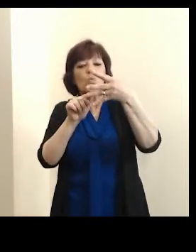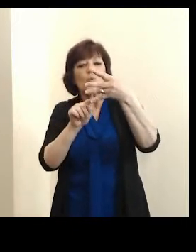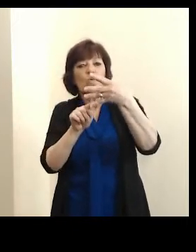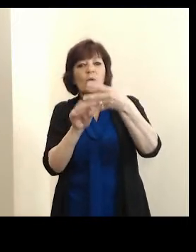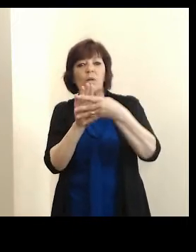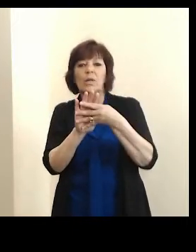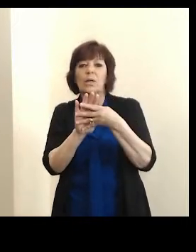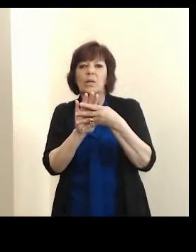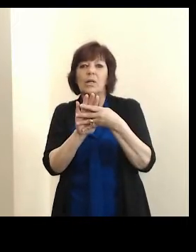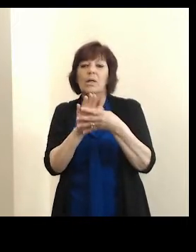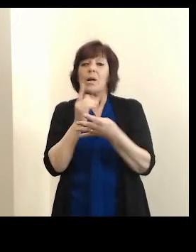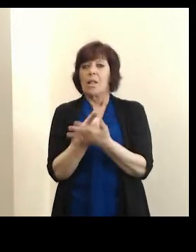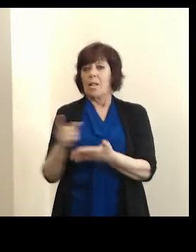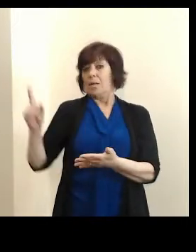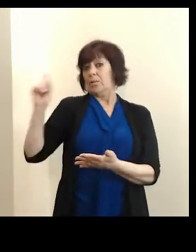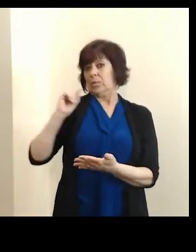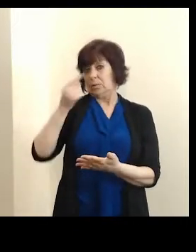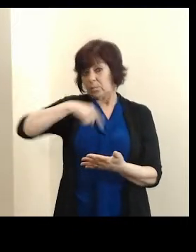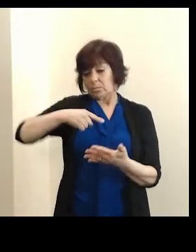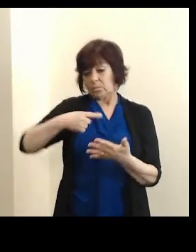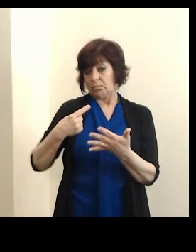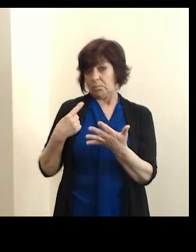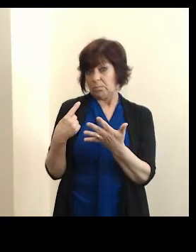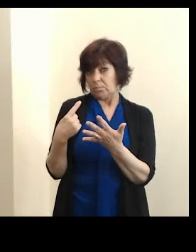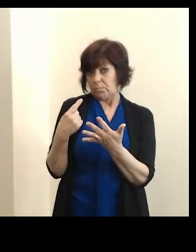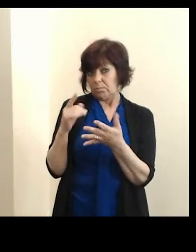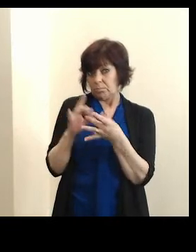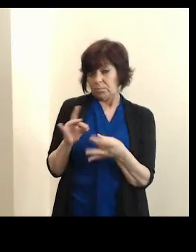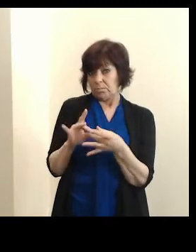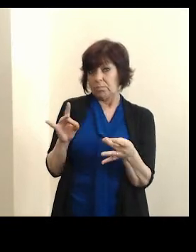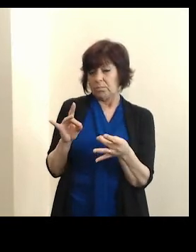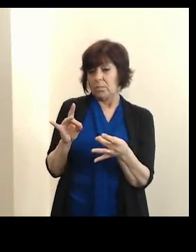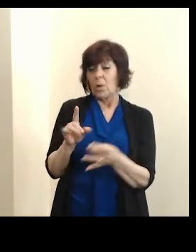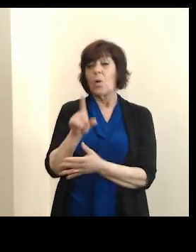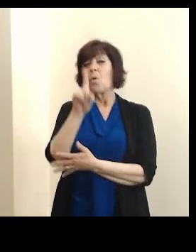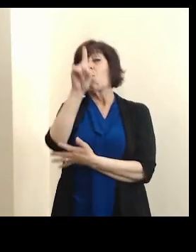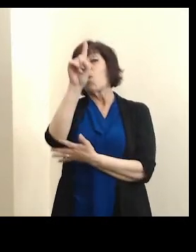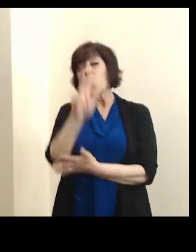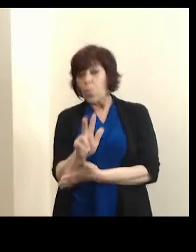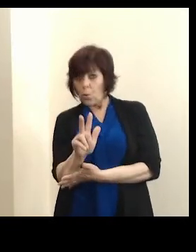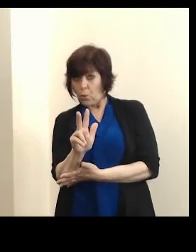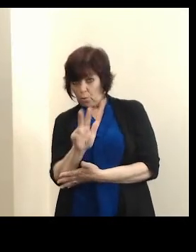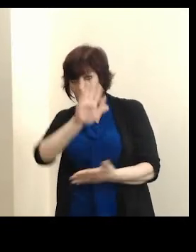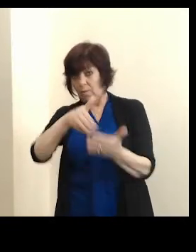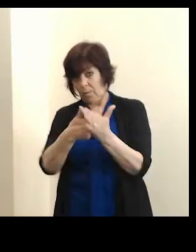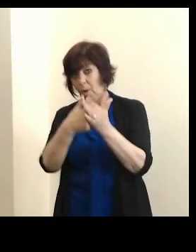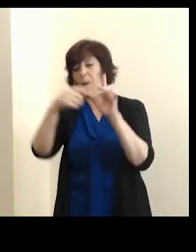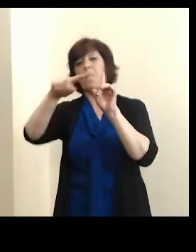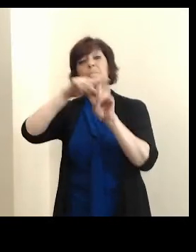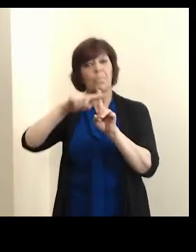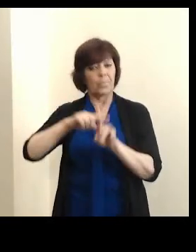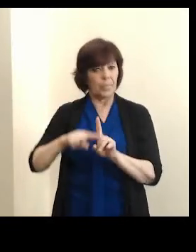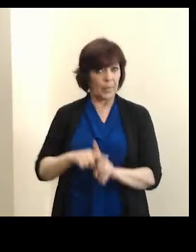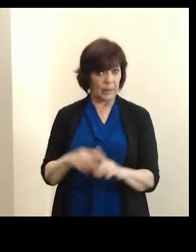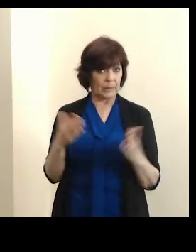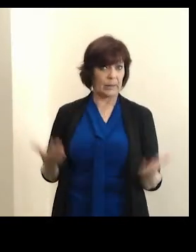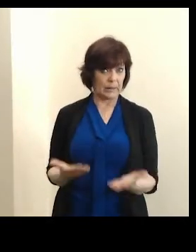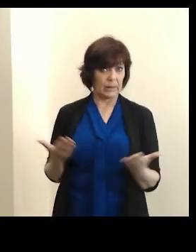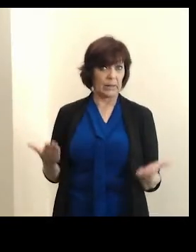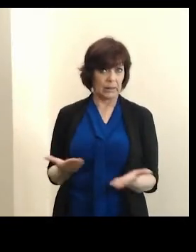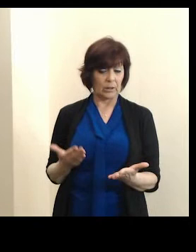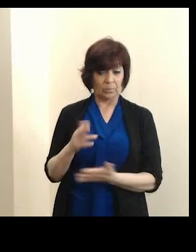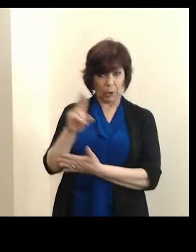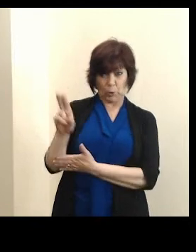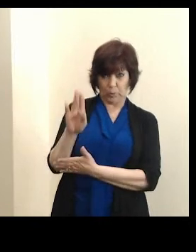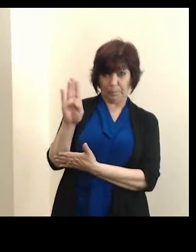identified last week by press release, fully 1/3 of all the cases that were identified by the University